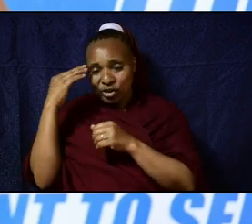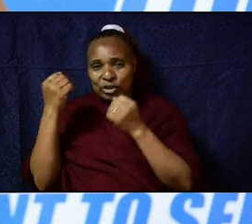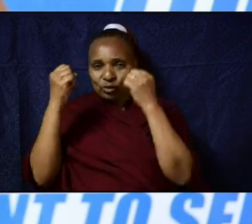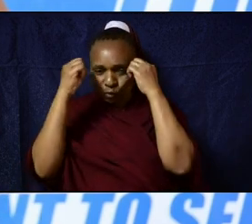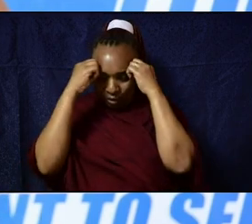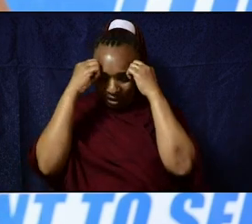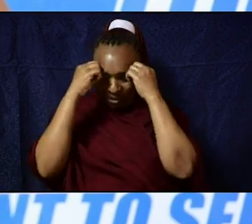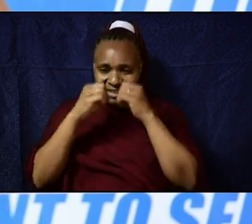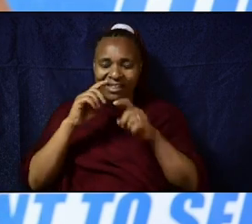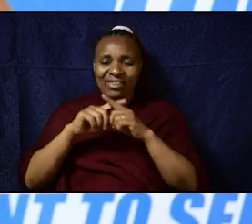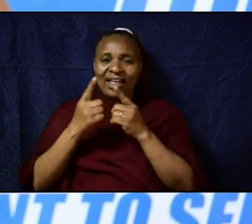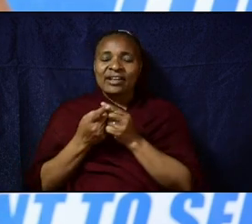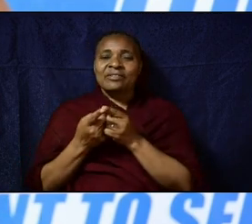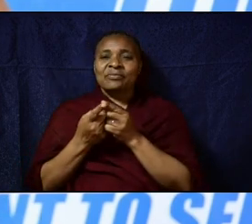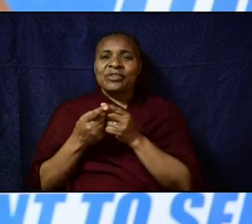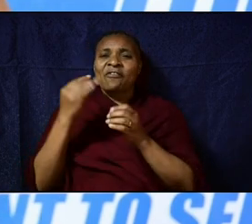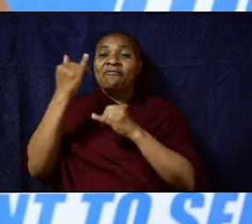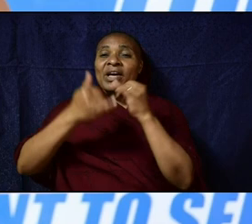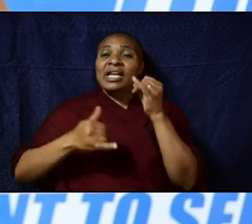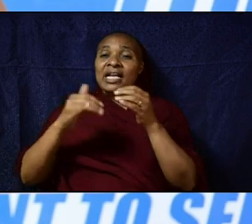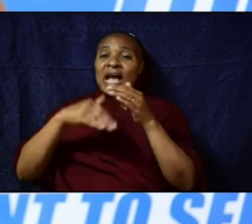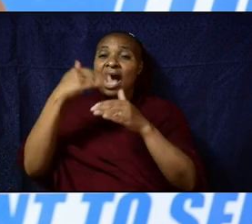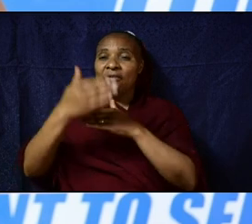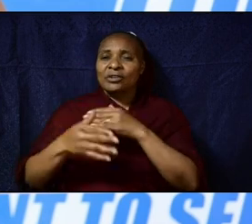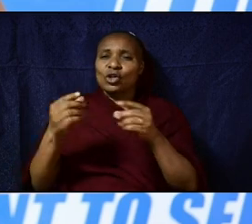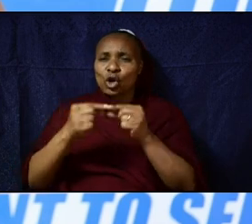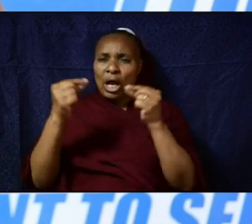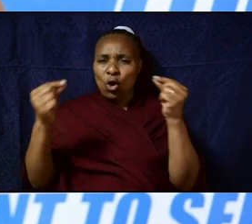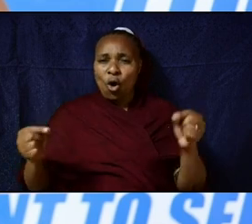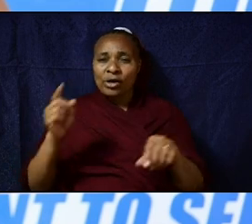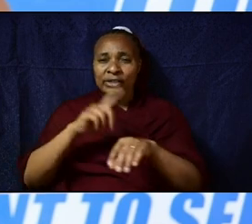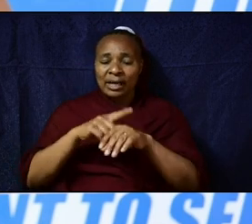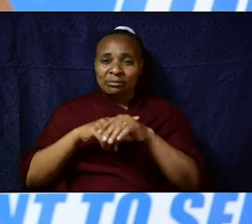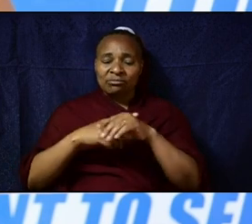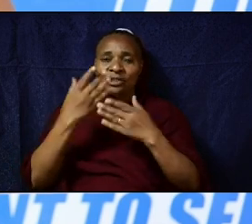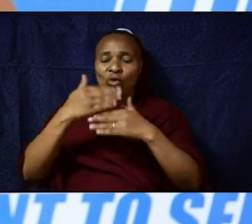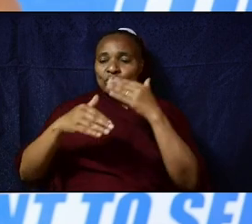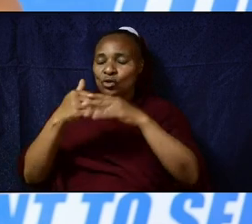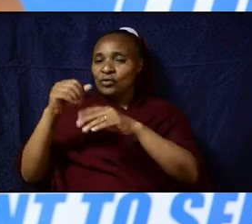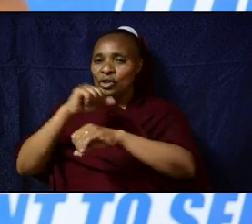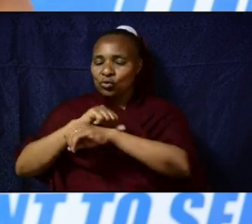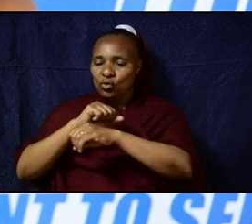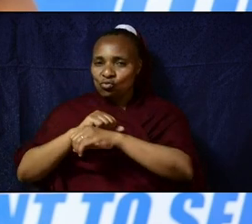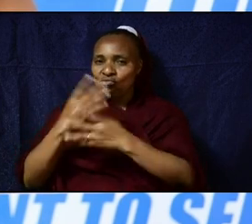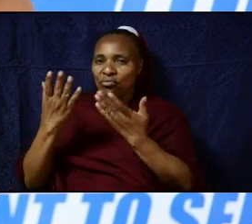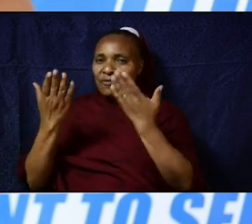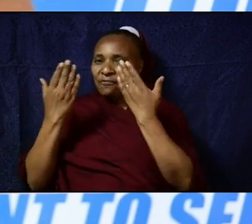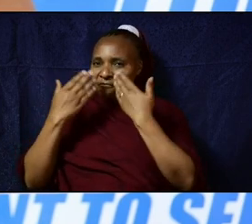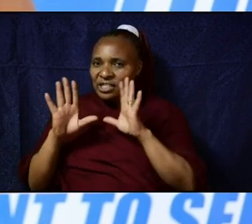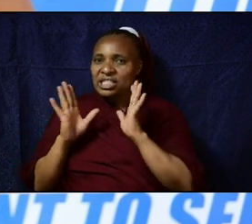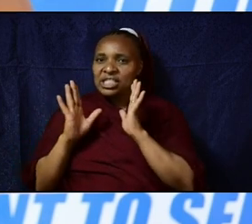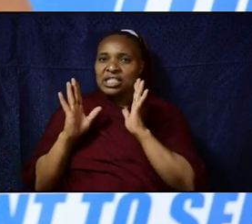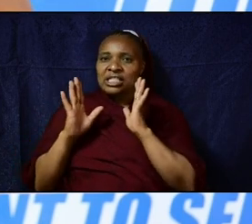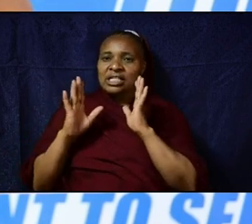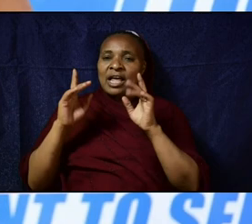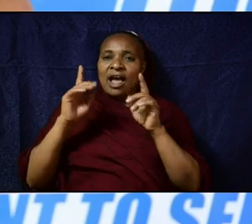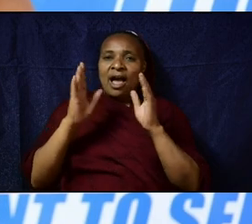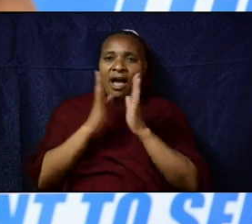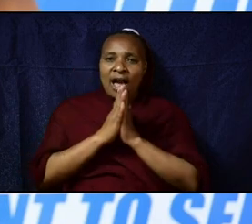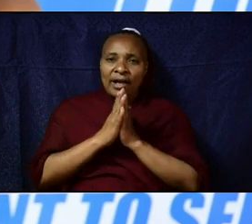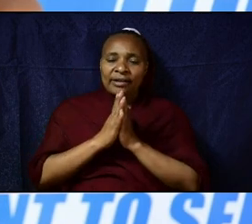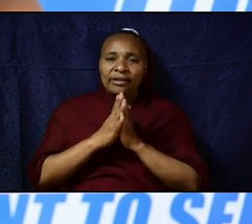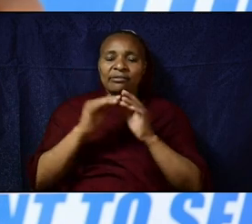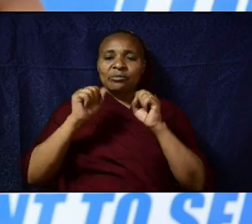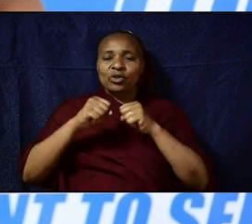students. And then, finally, after a long time, the construction of the school, phase one, was complete, and it